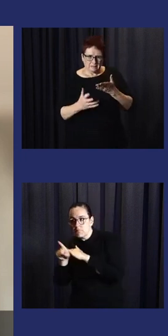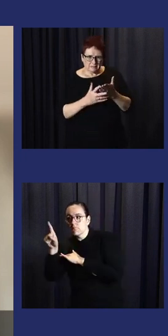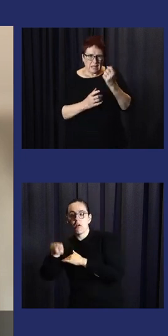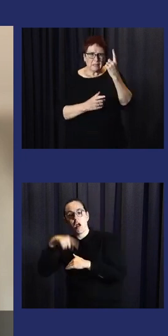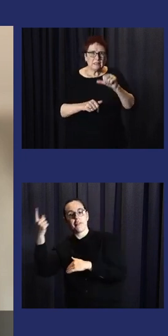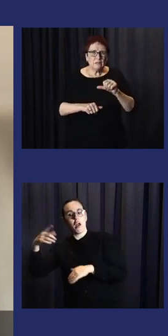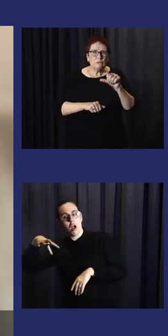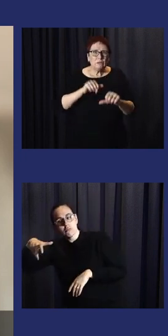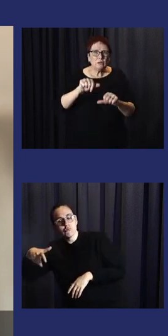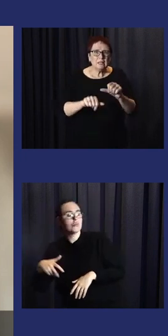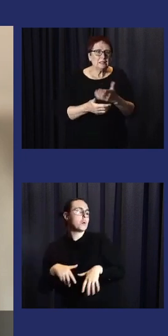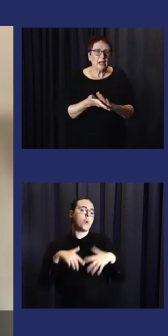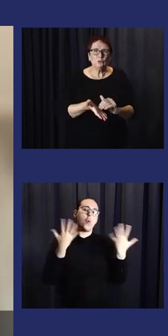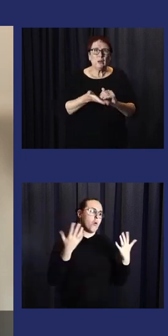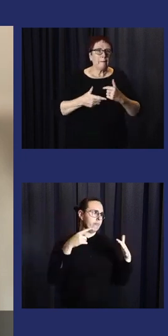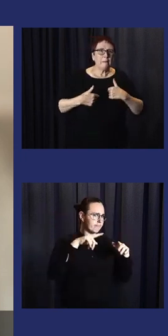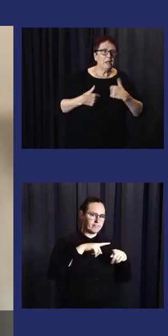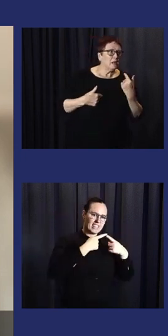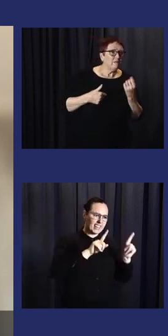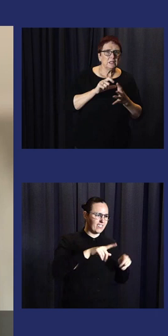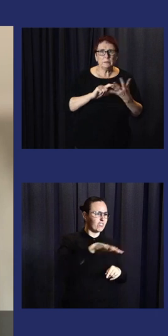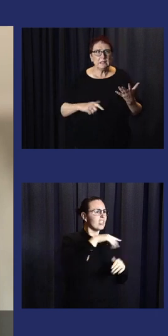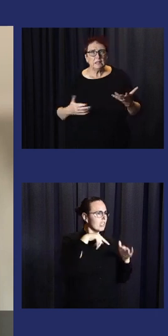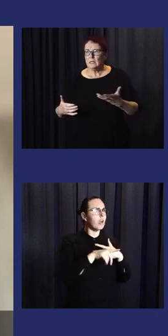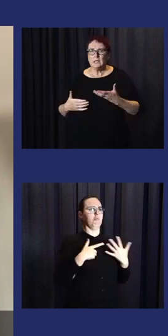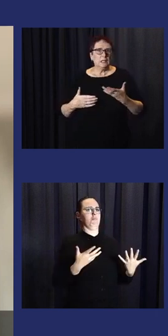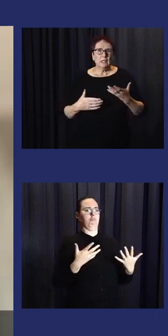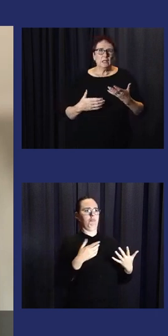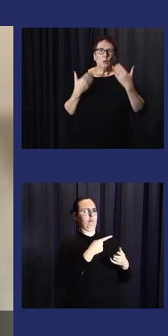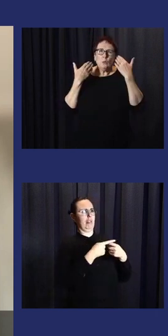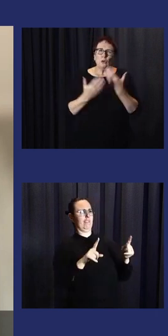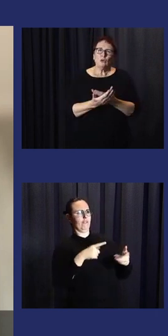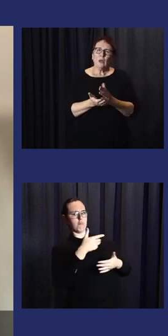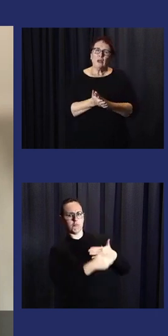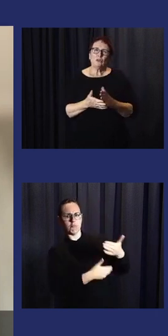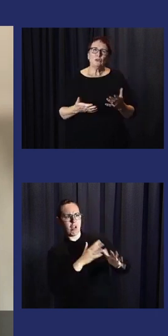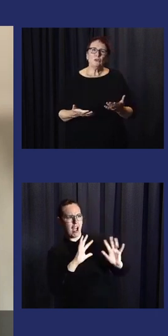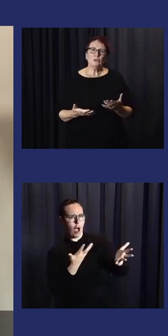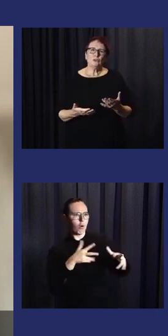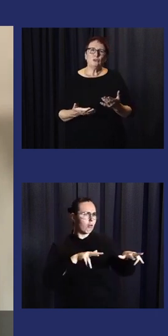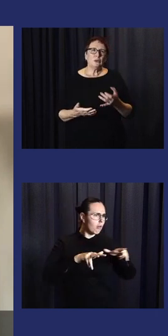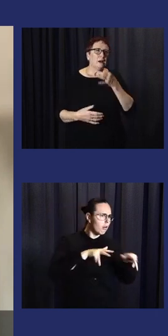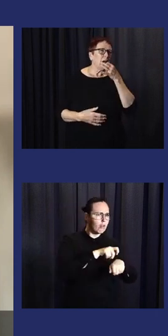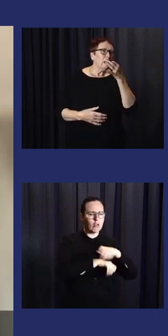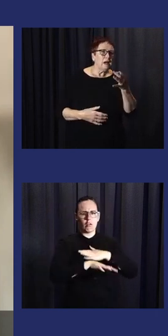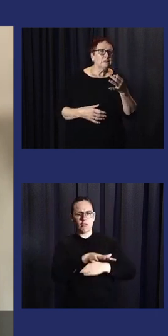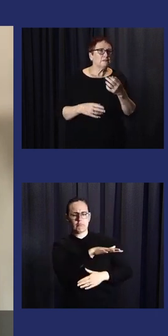aren't mechanisms by which them to be able to seek